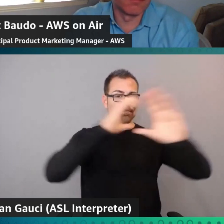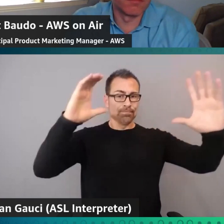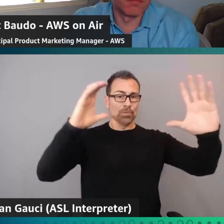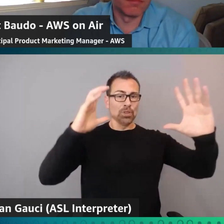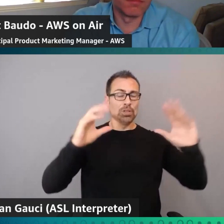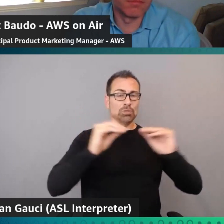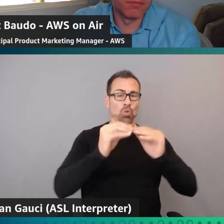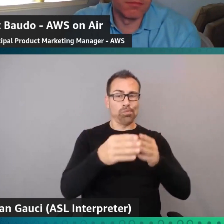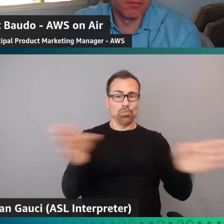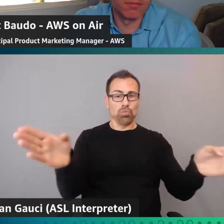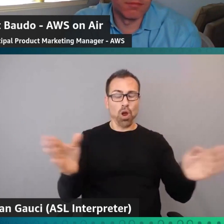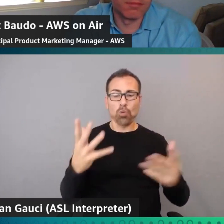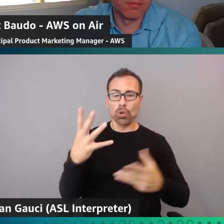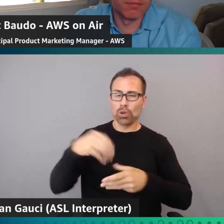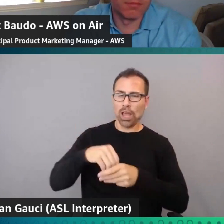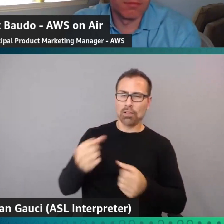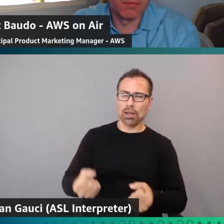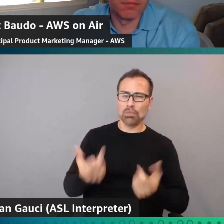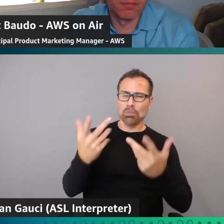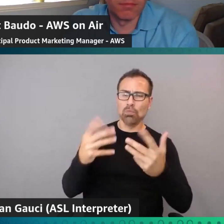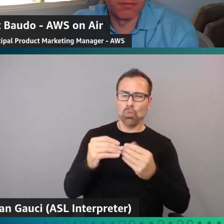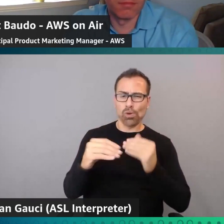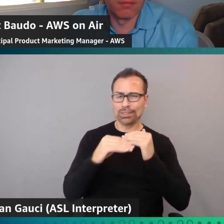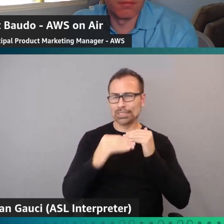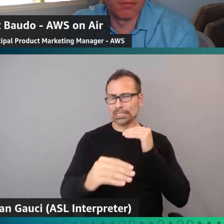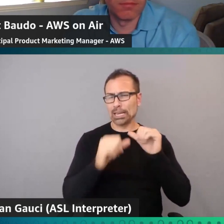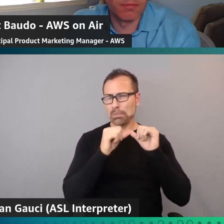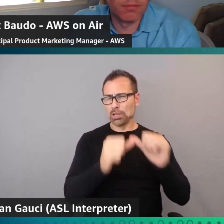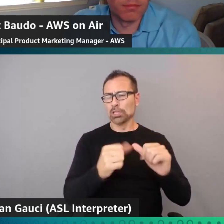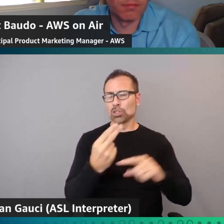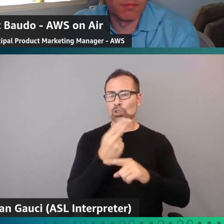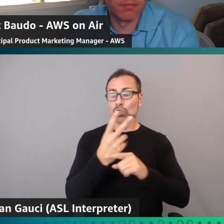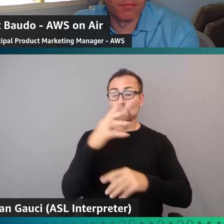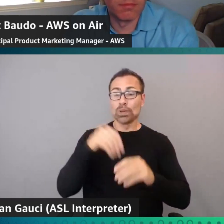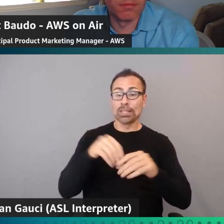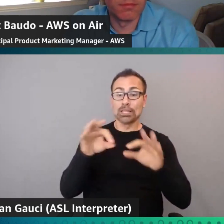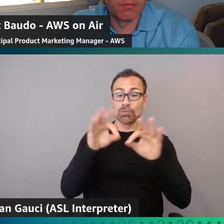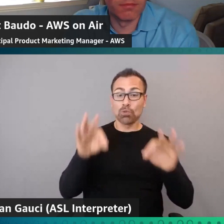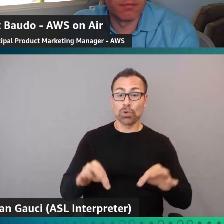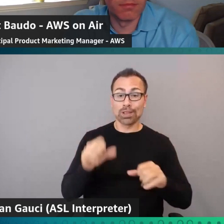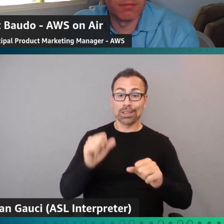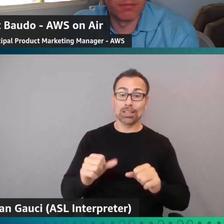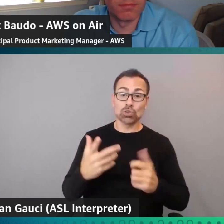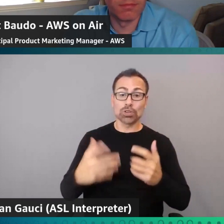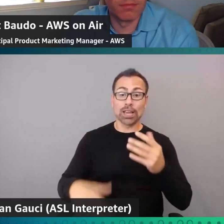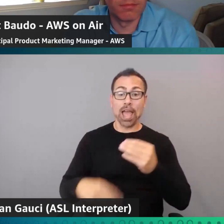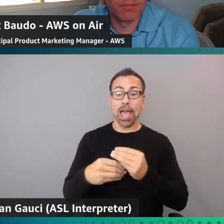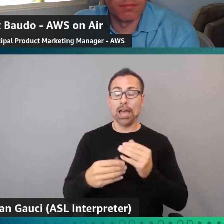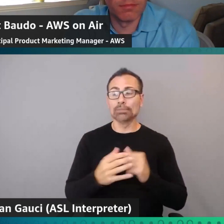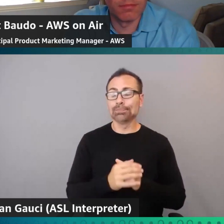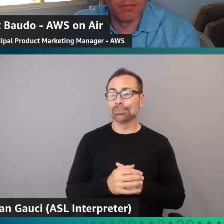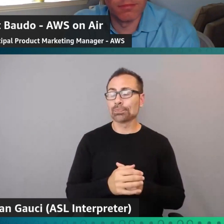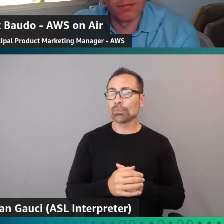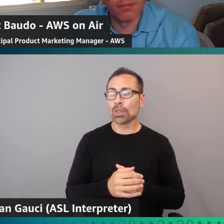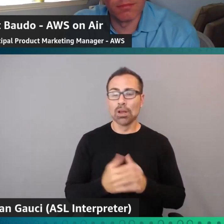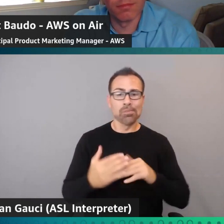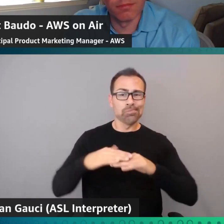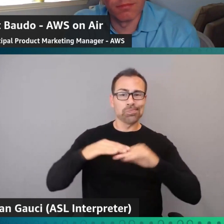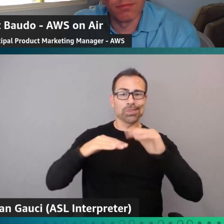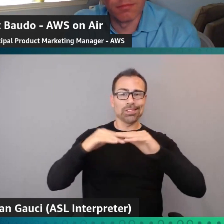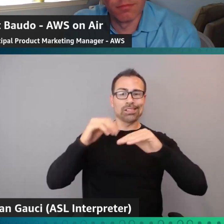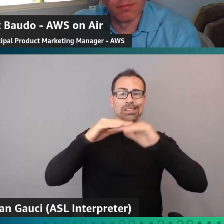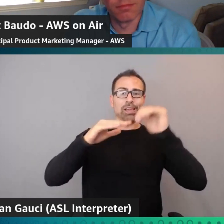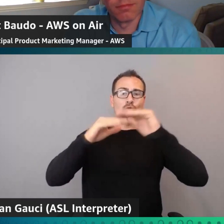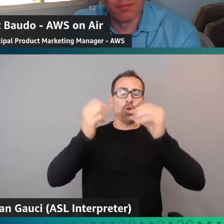sustainability use case within this foundational framework, which you can utilize to build on top of for many sustainability